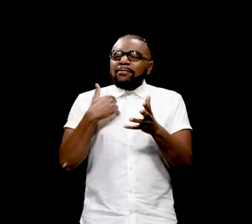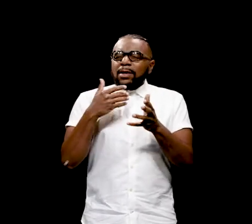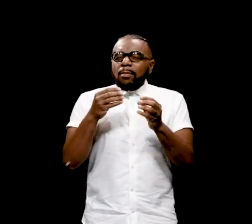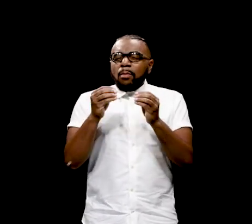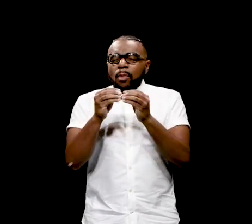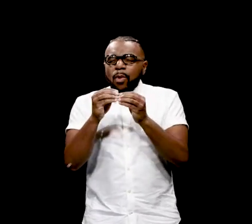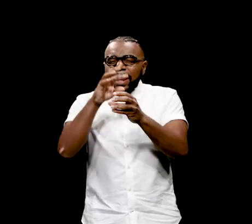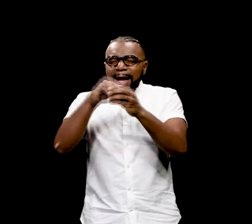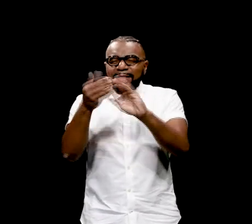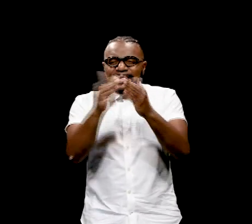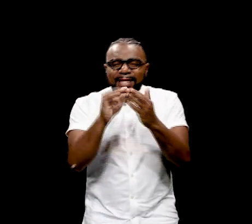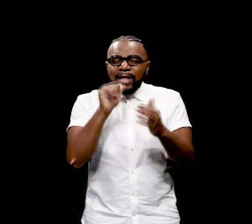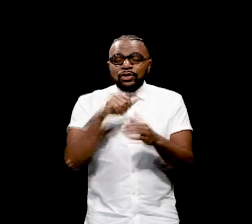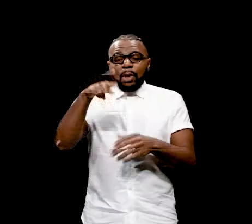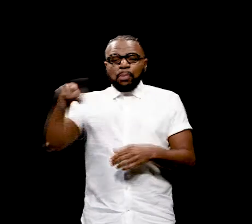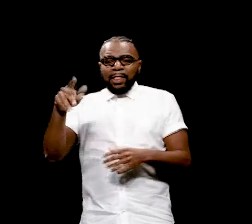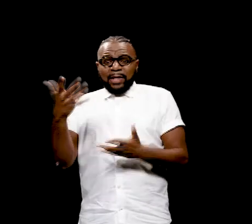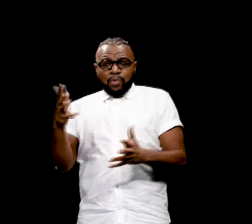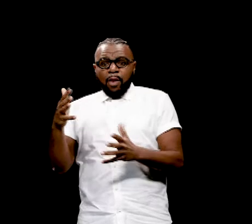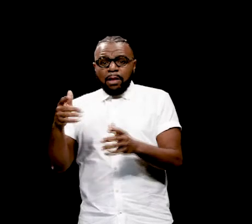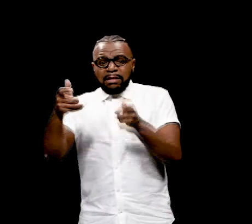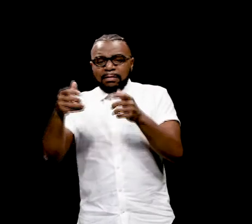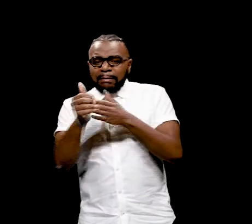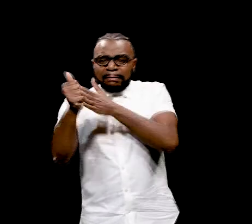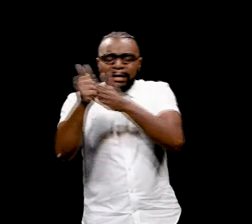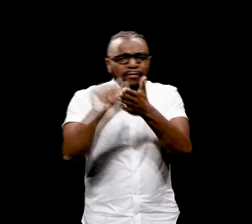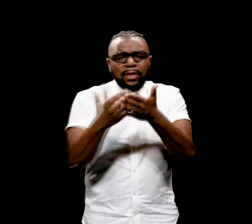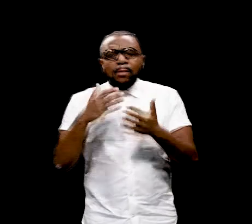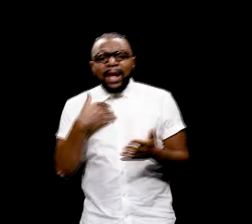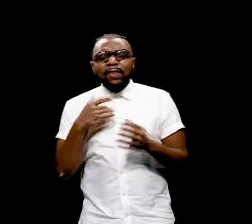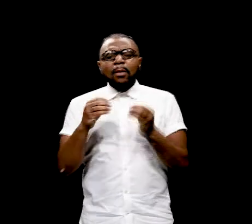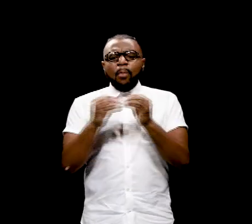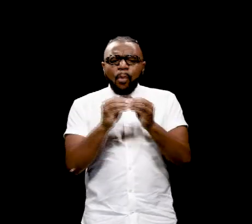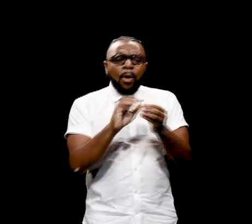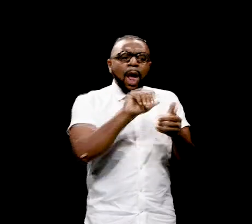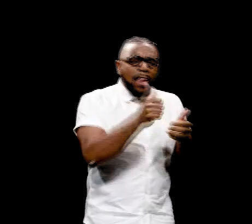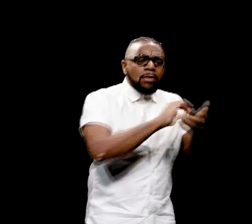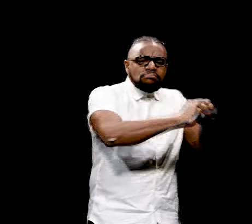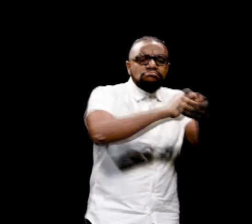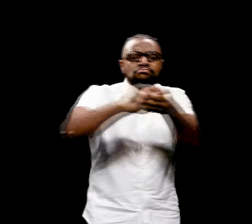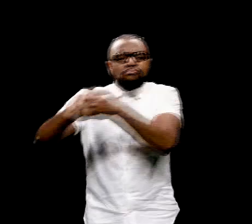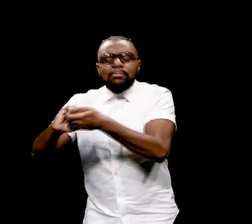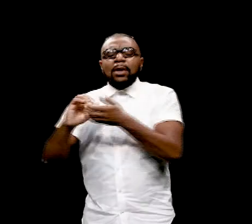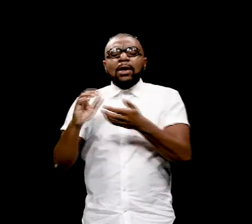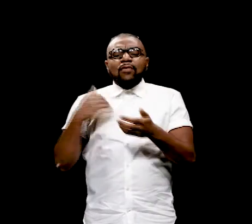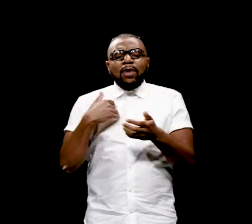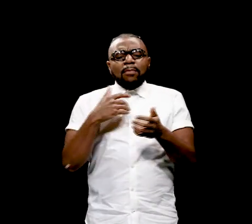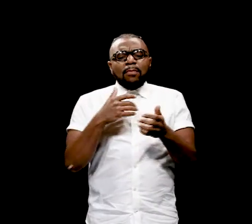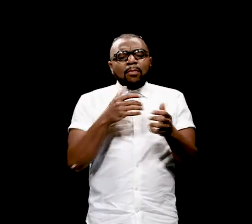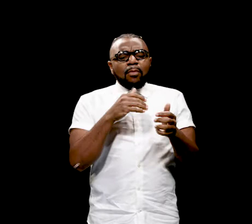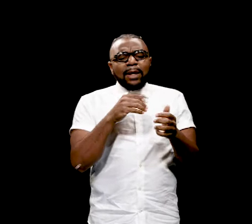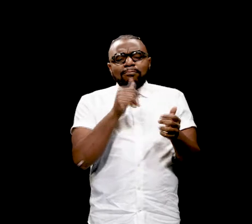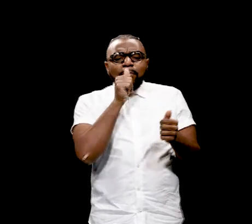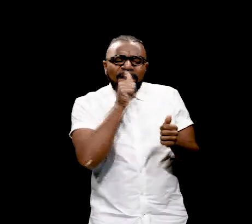city so that it's not just Prosper Portland leading on those things, but we are leveraging our other partnerships from the public, private, and philanthropic